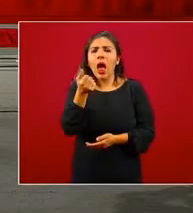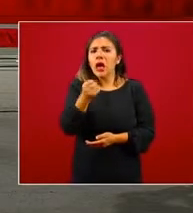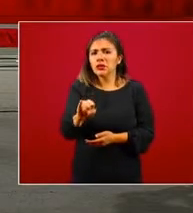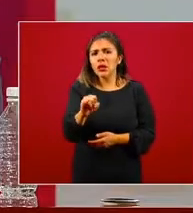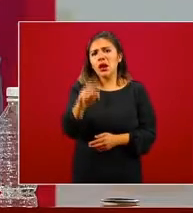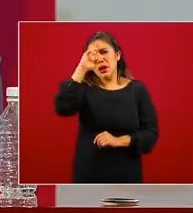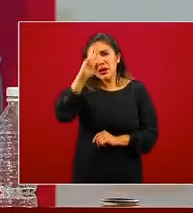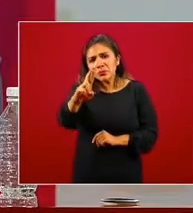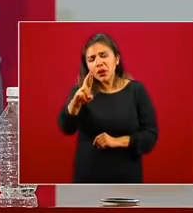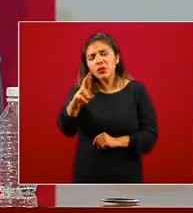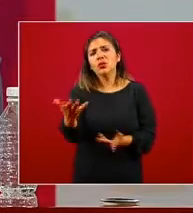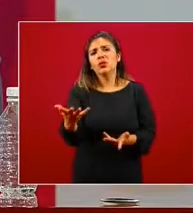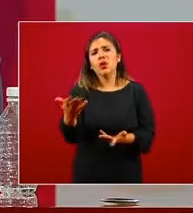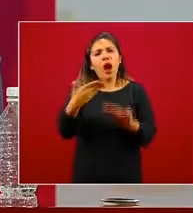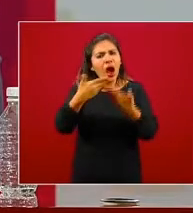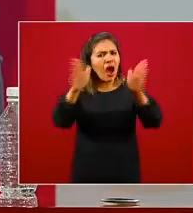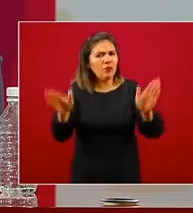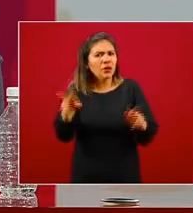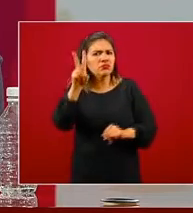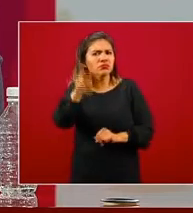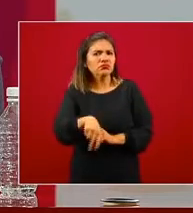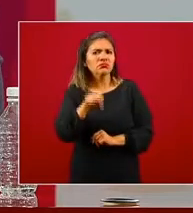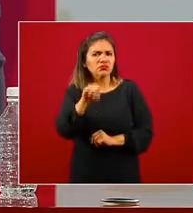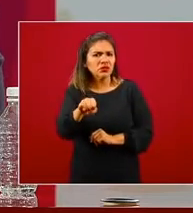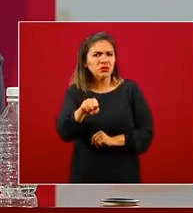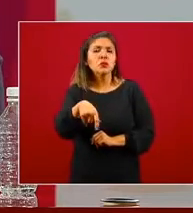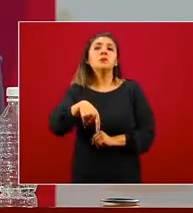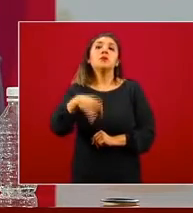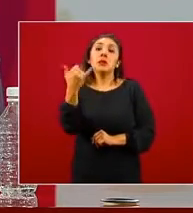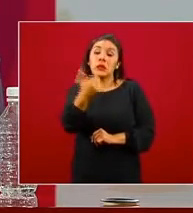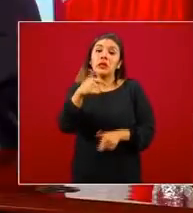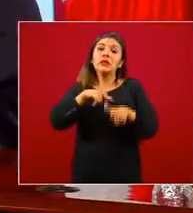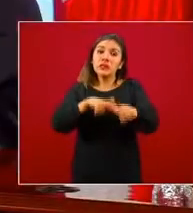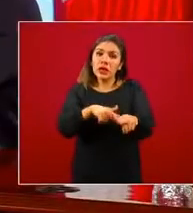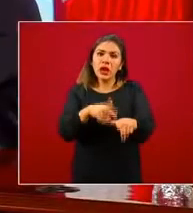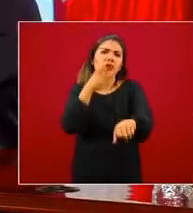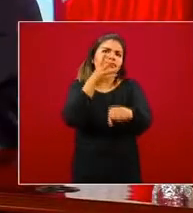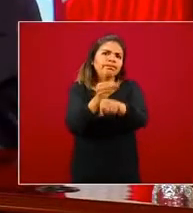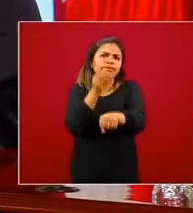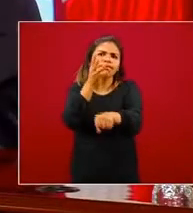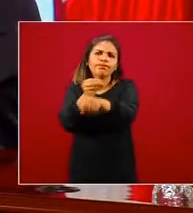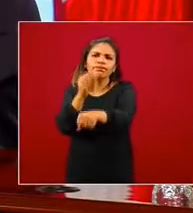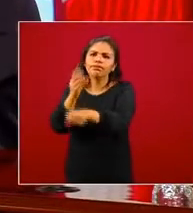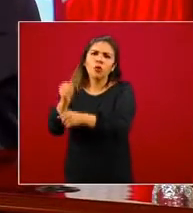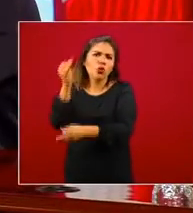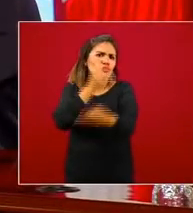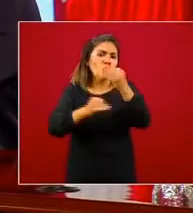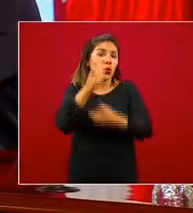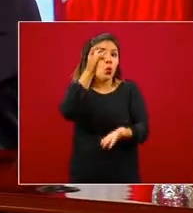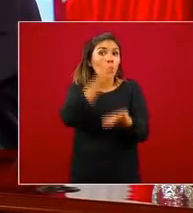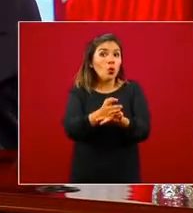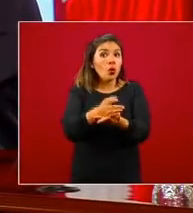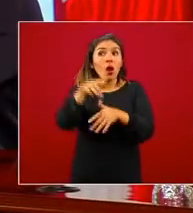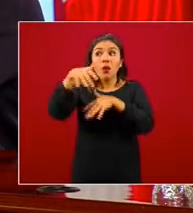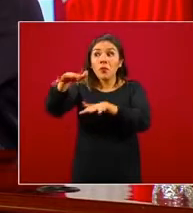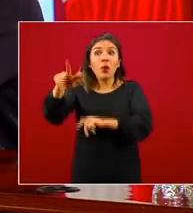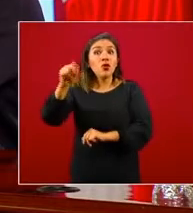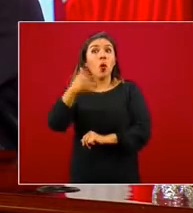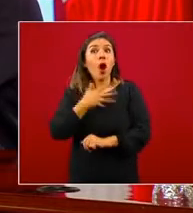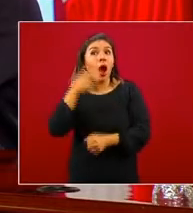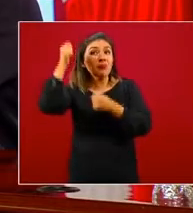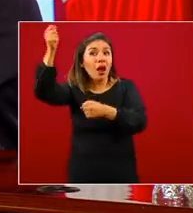So we need to continue with that respectful stance that we have toward that. And this is not